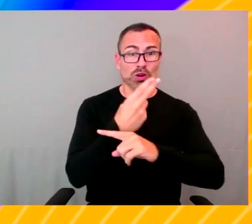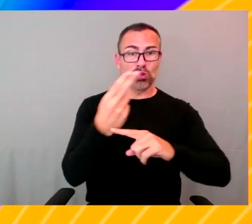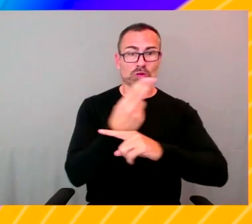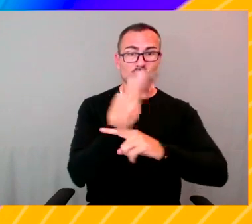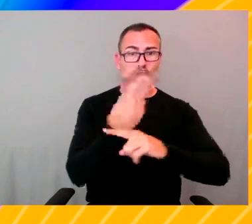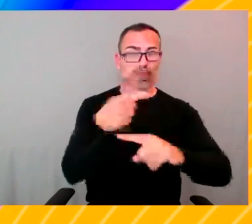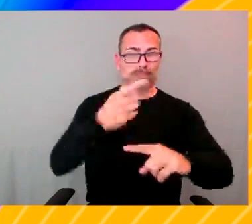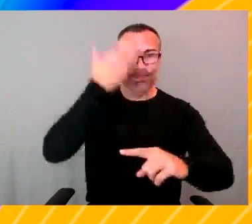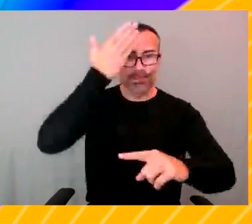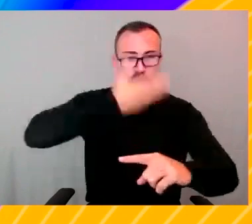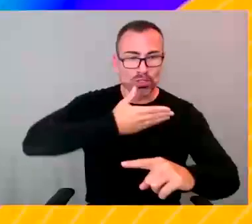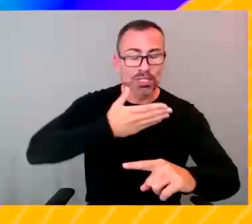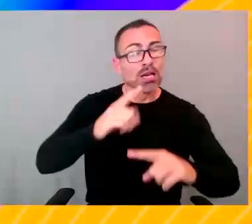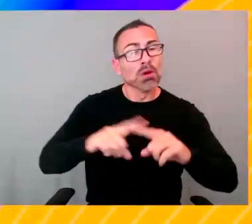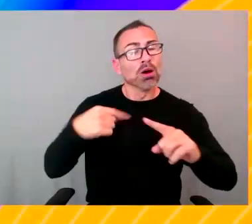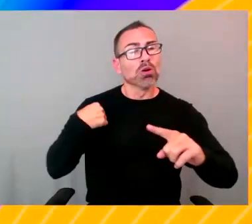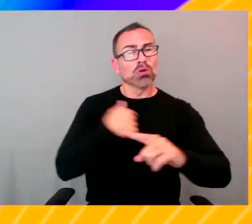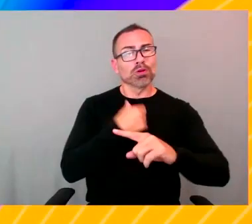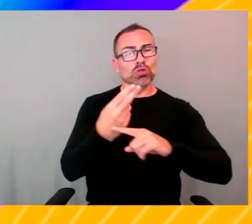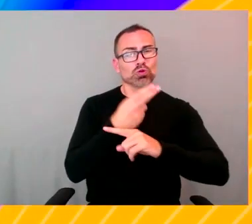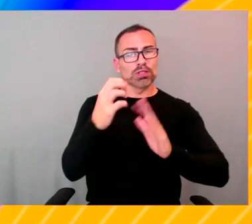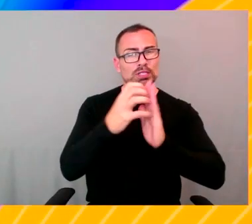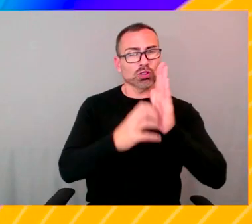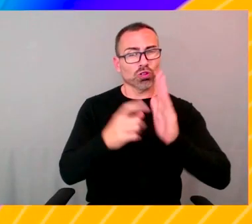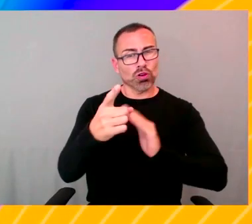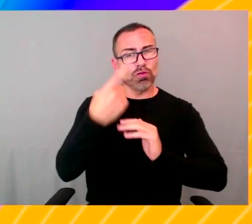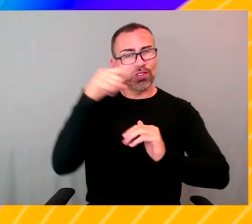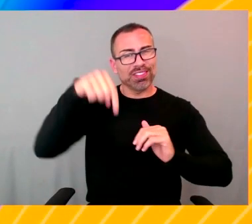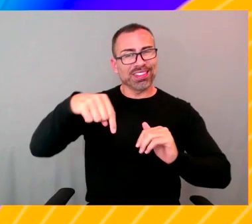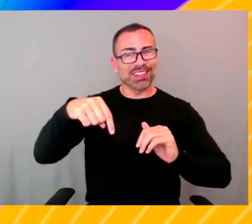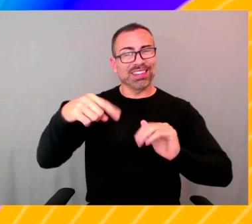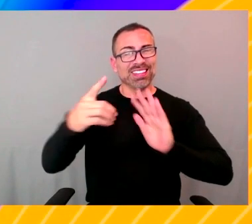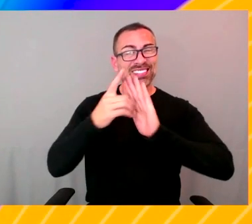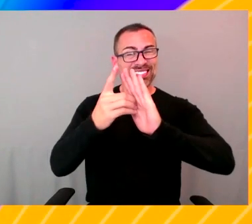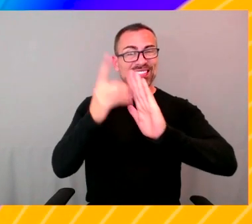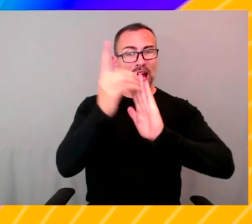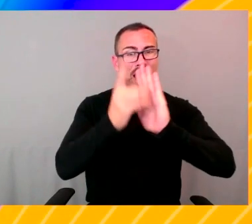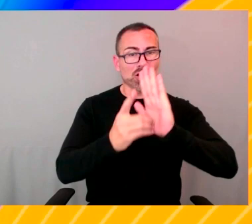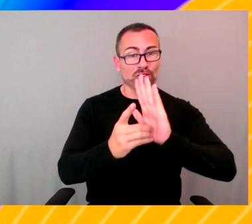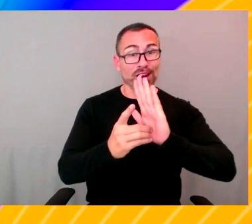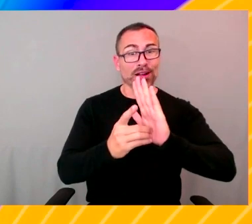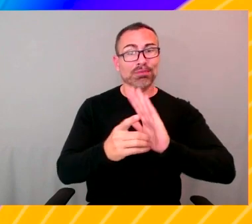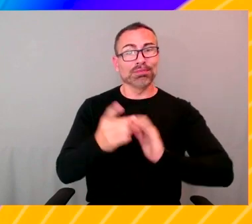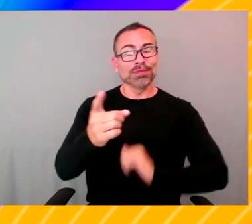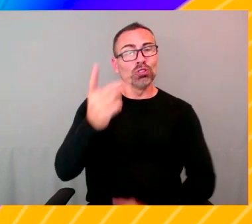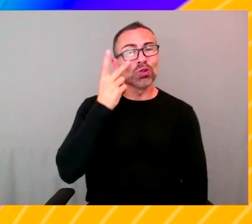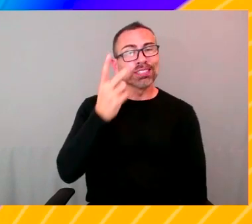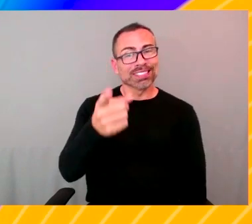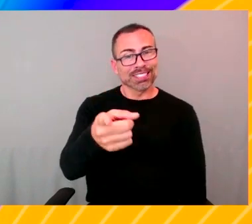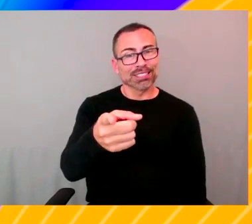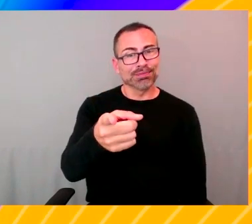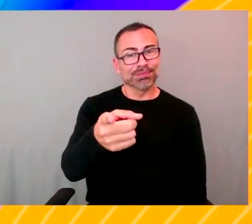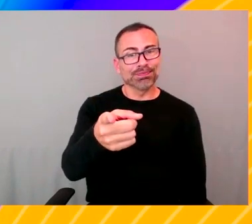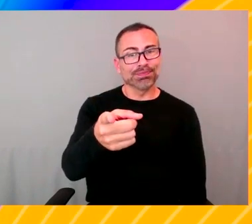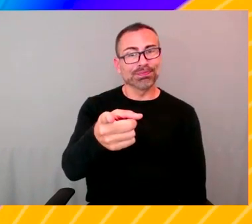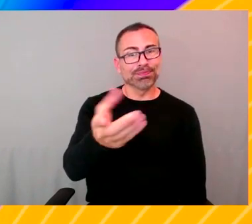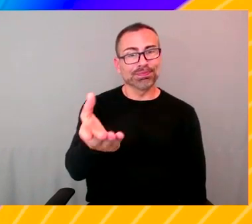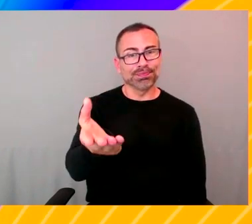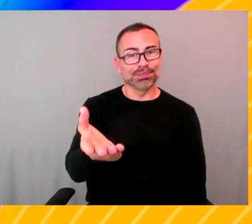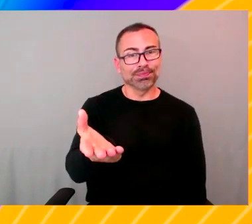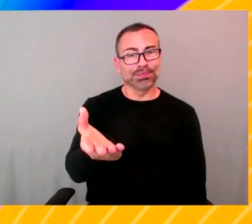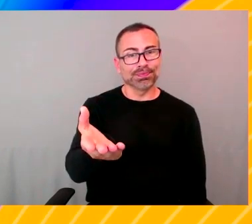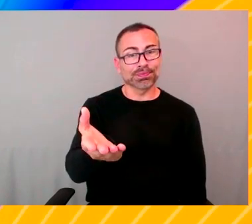diagram. And so this is the code representation that we generate. And so that you can also modify this, or you can